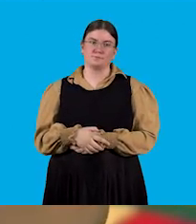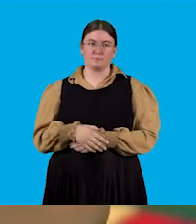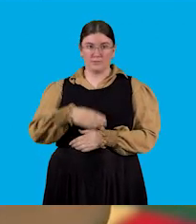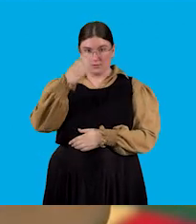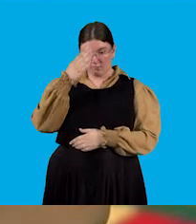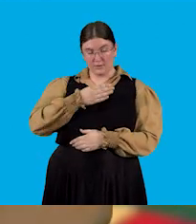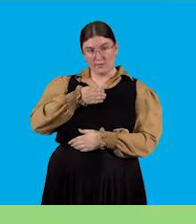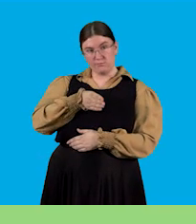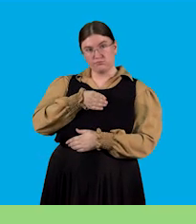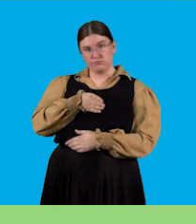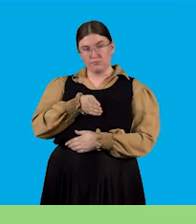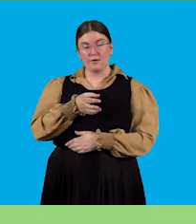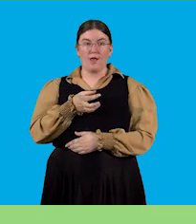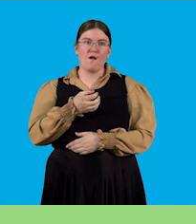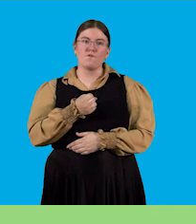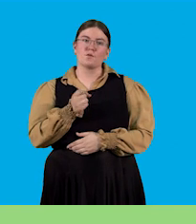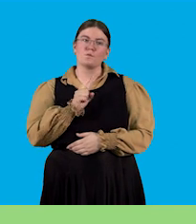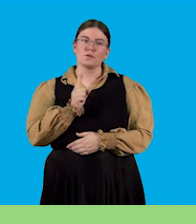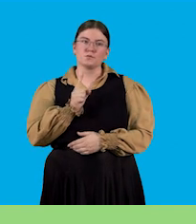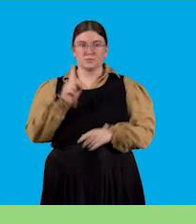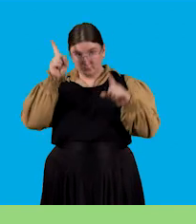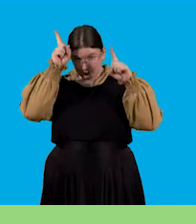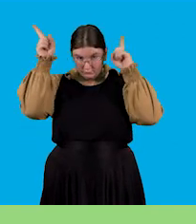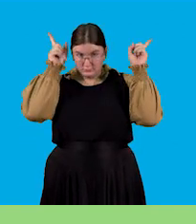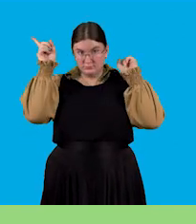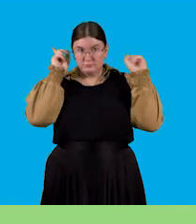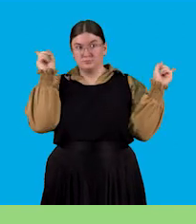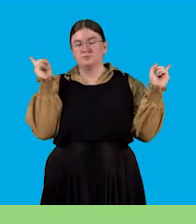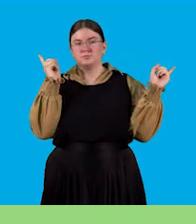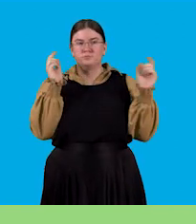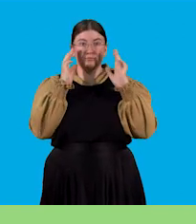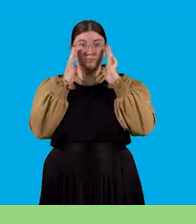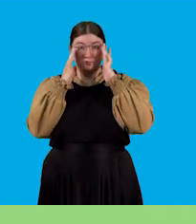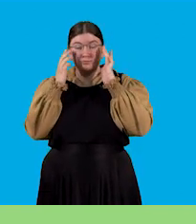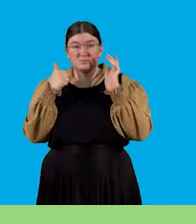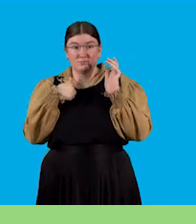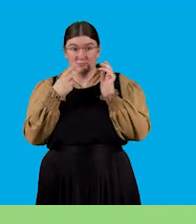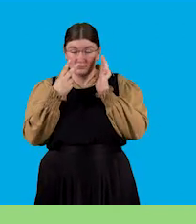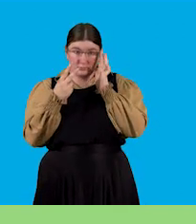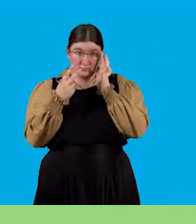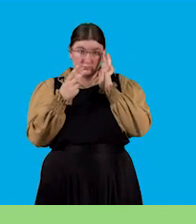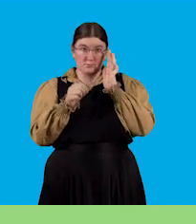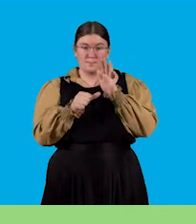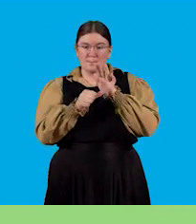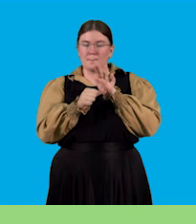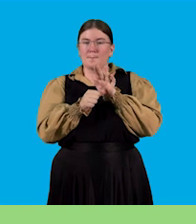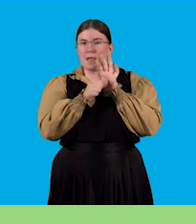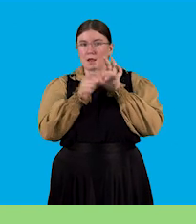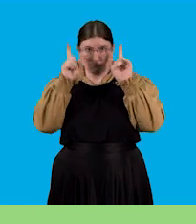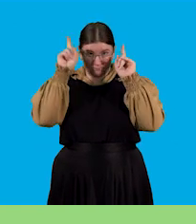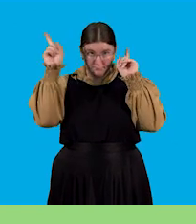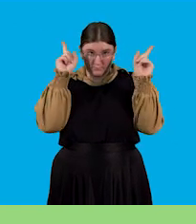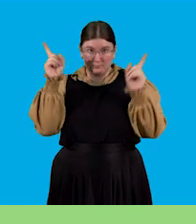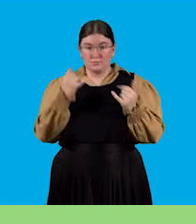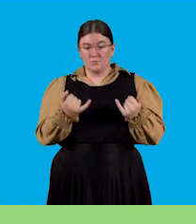Okay, in front of you, you have a concept map where we look at the main concepts that